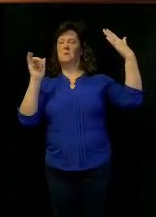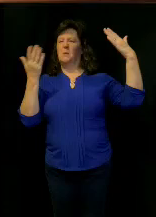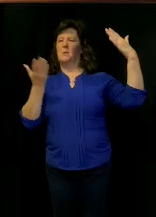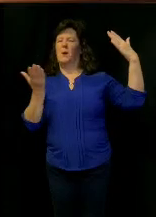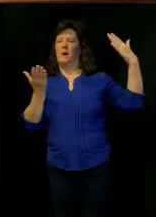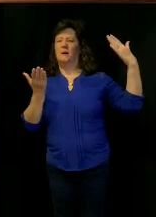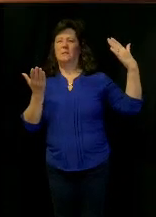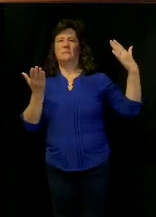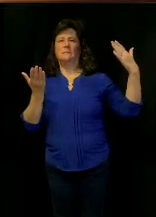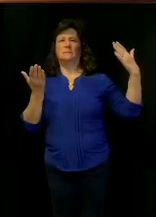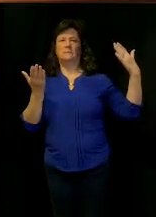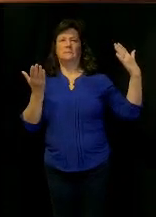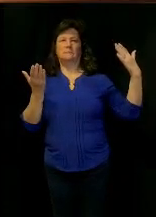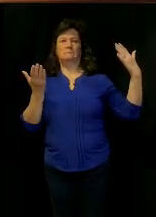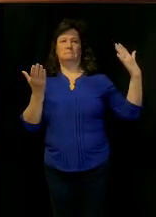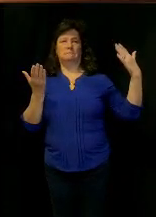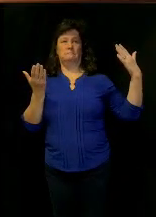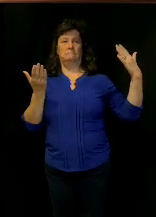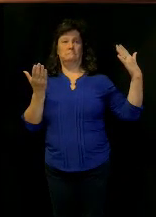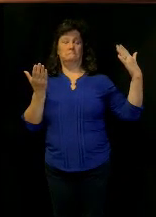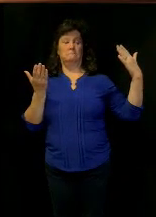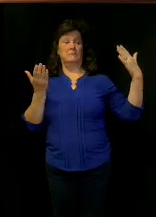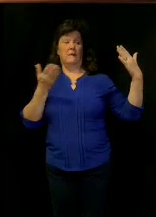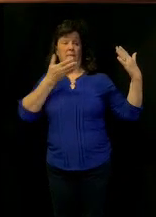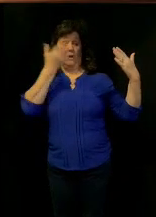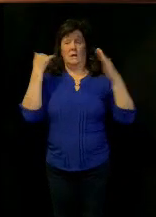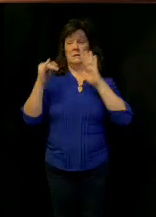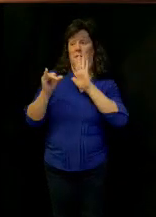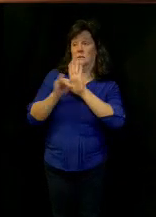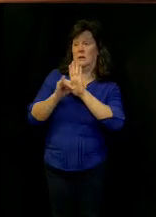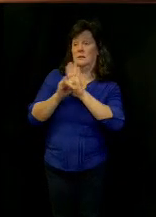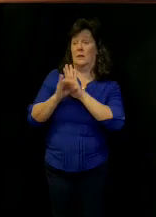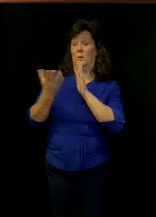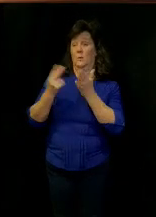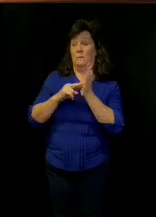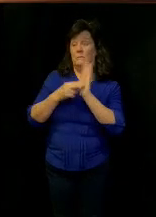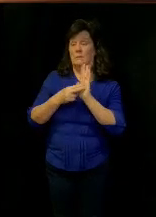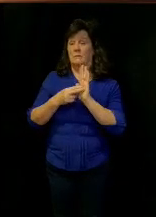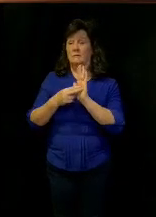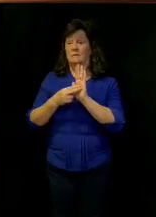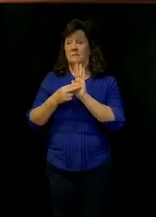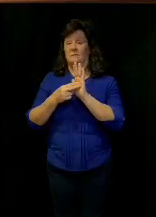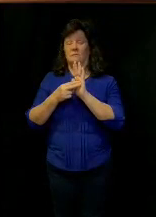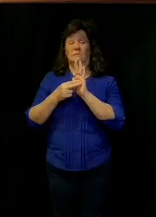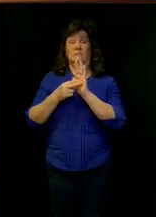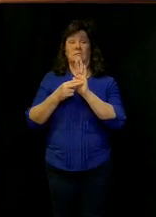Forgets what kind of what? He forgets his identity, what kind of man he is.